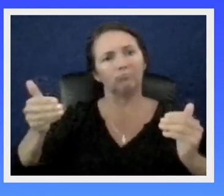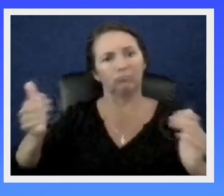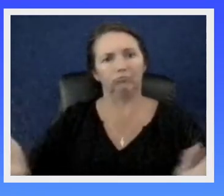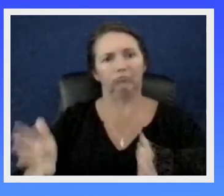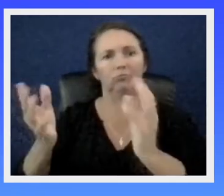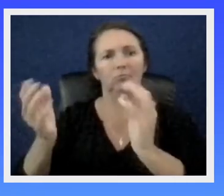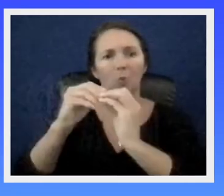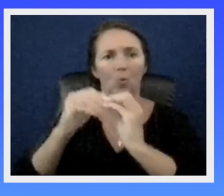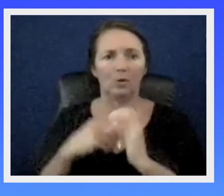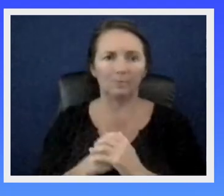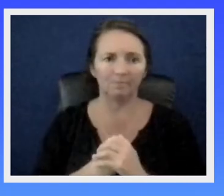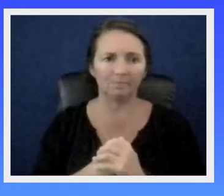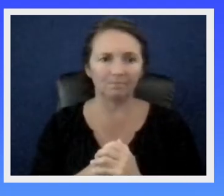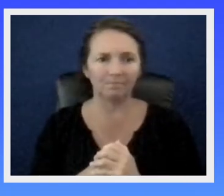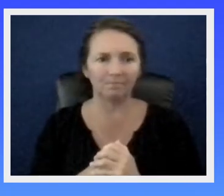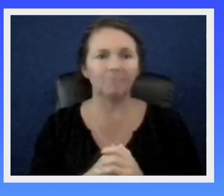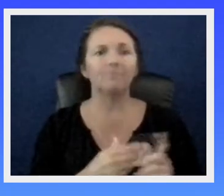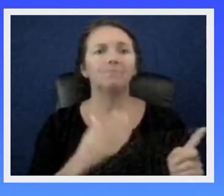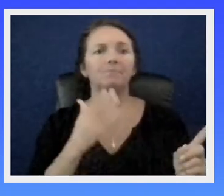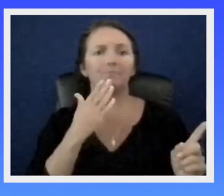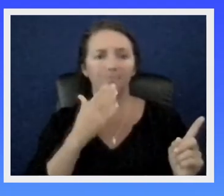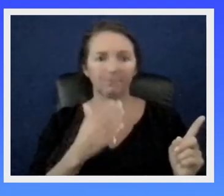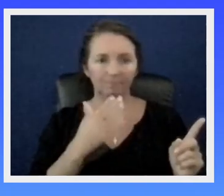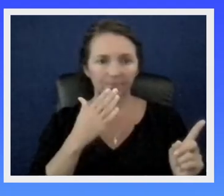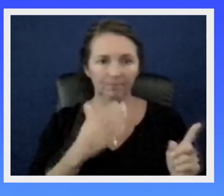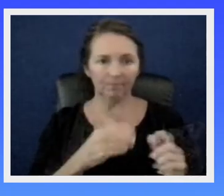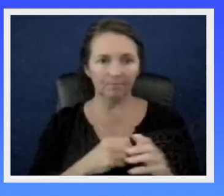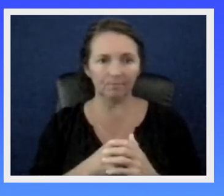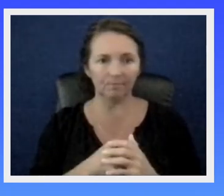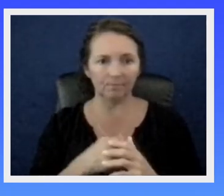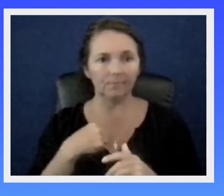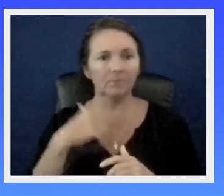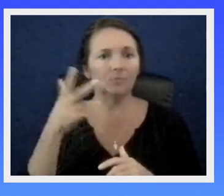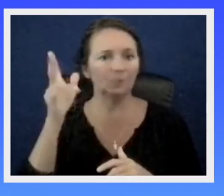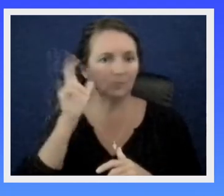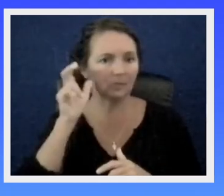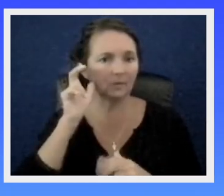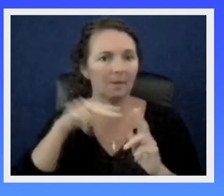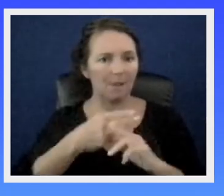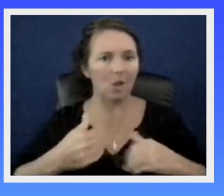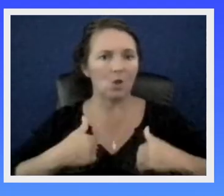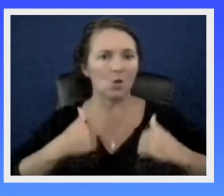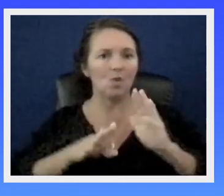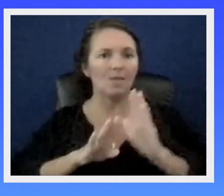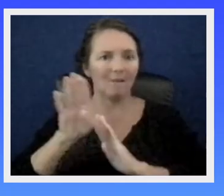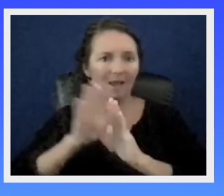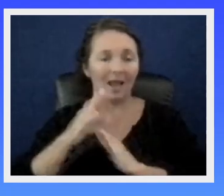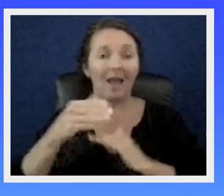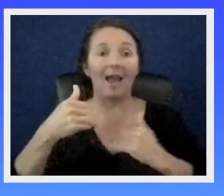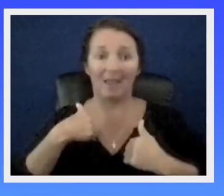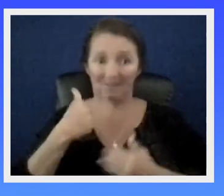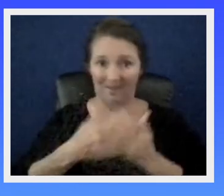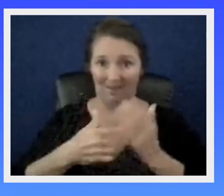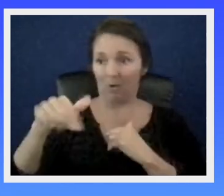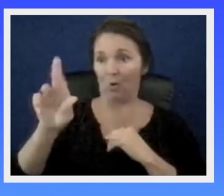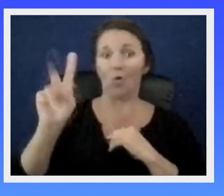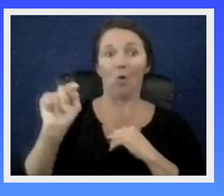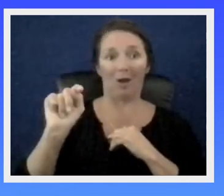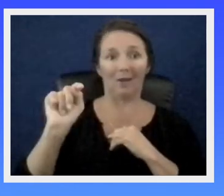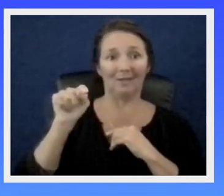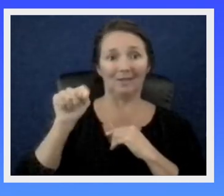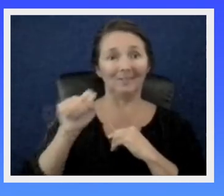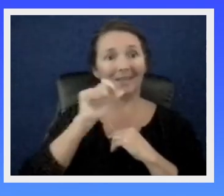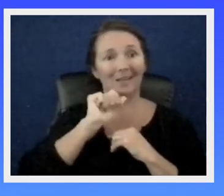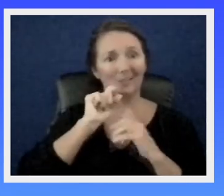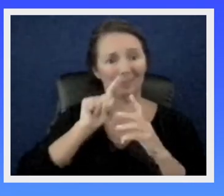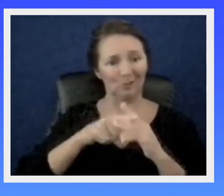I appreciate it, John. And I specifically want to hear answers around youth development. There have been grants where that's the age started around